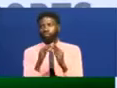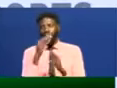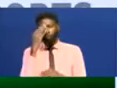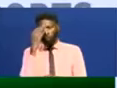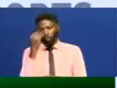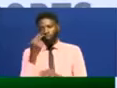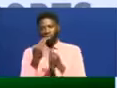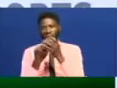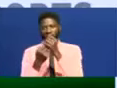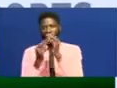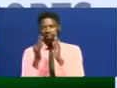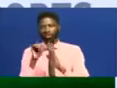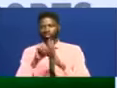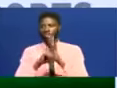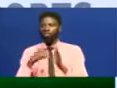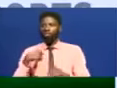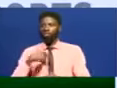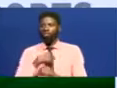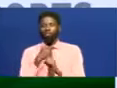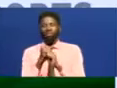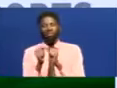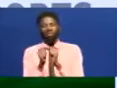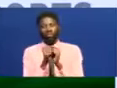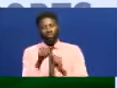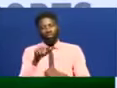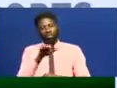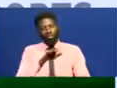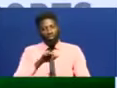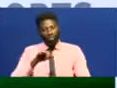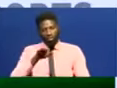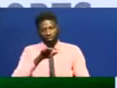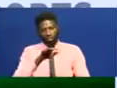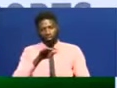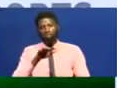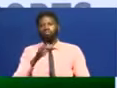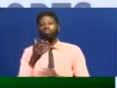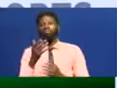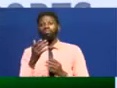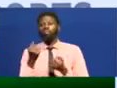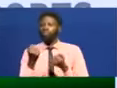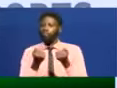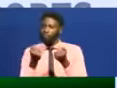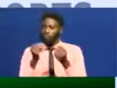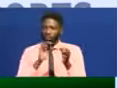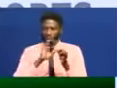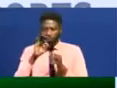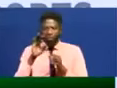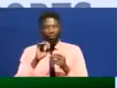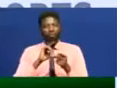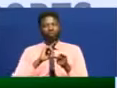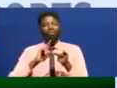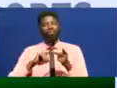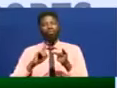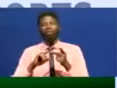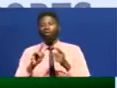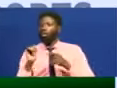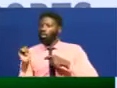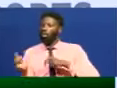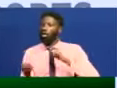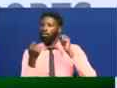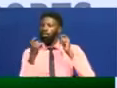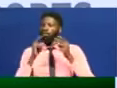together around rallying, golf, rugby, and many other